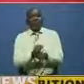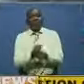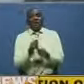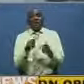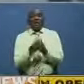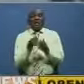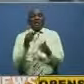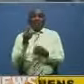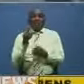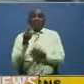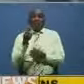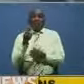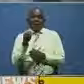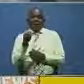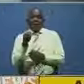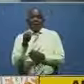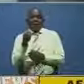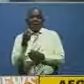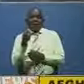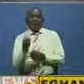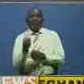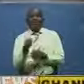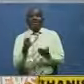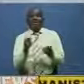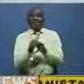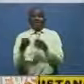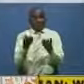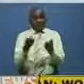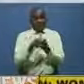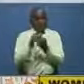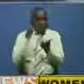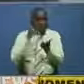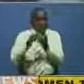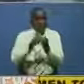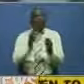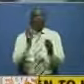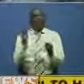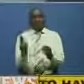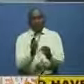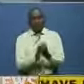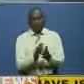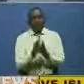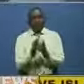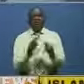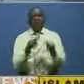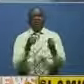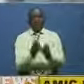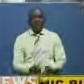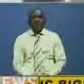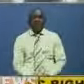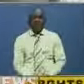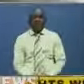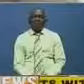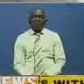mercury-free mineral processor technology, the commodity monitor, was introduced to the team.